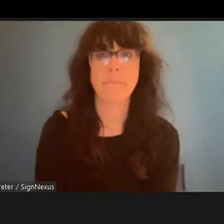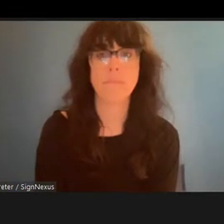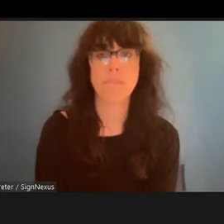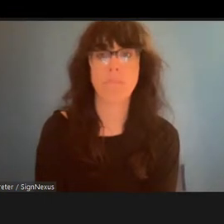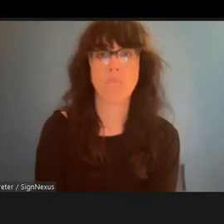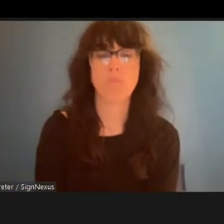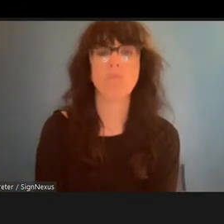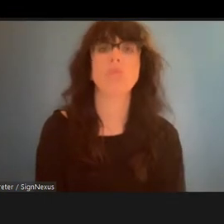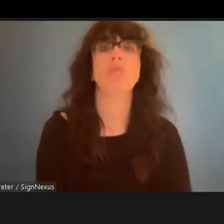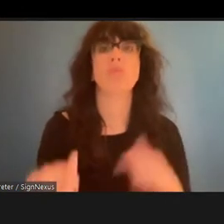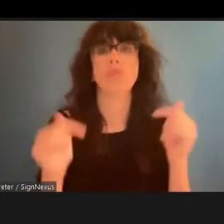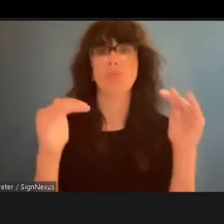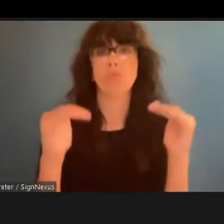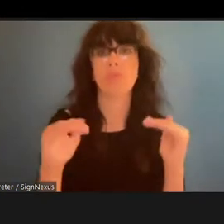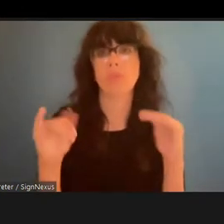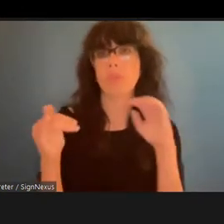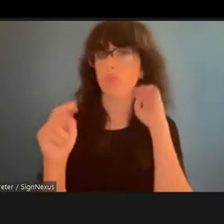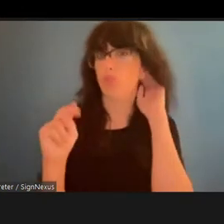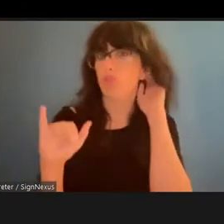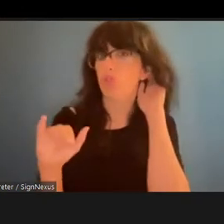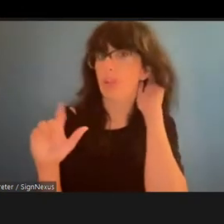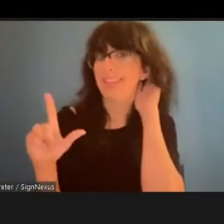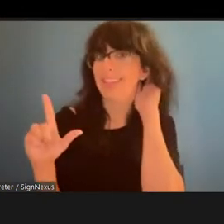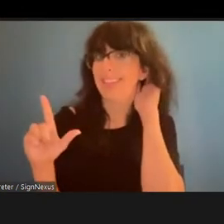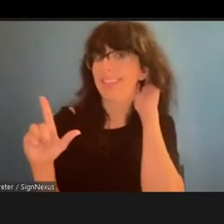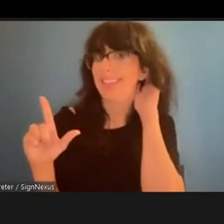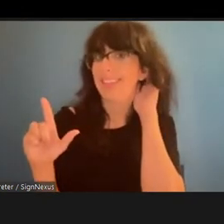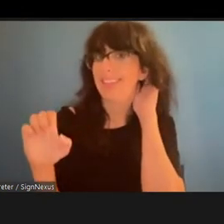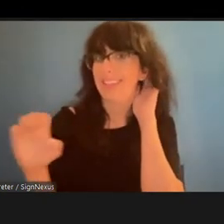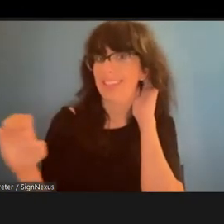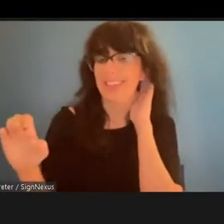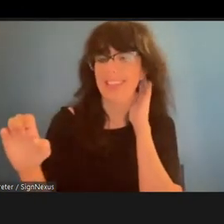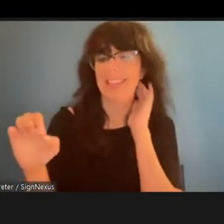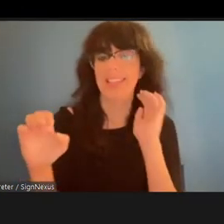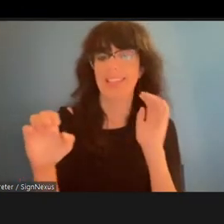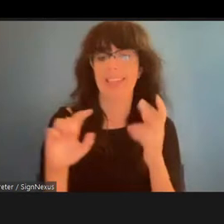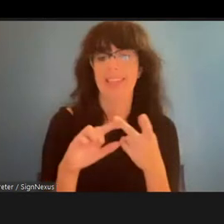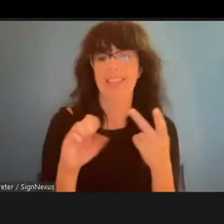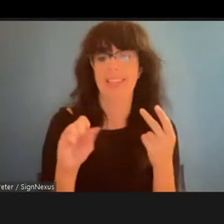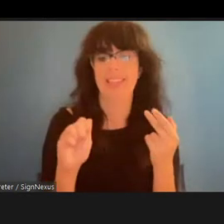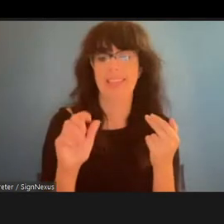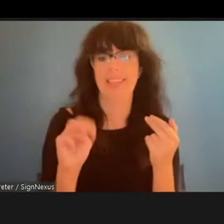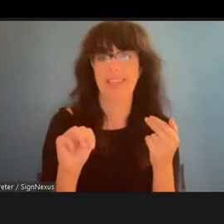the next speaker is jenny lee followed by sam streeter